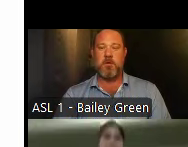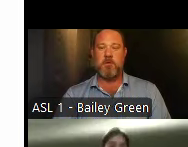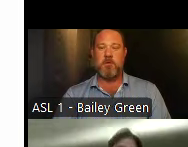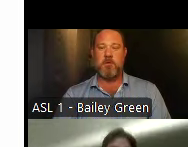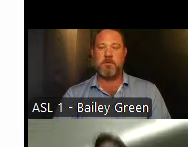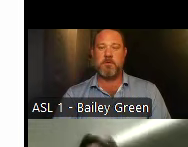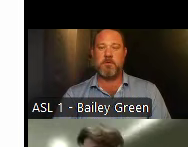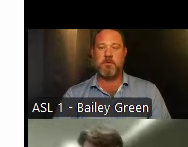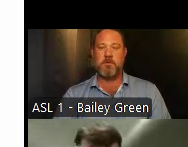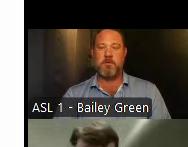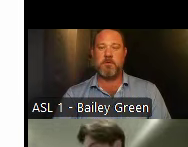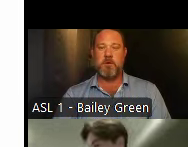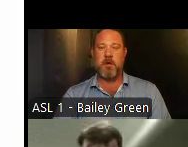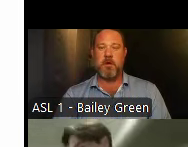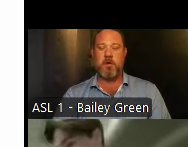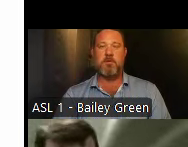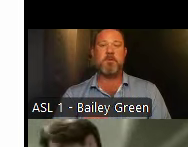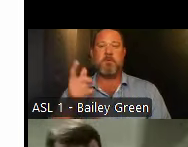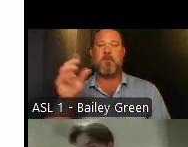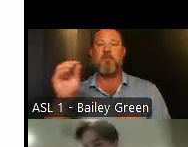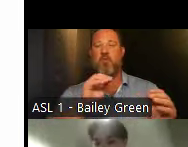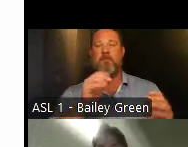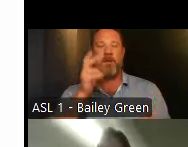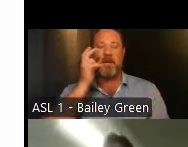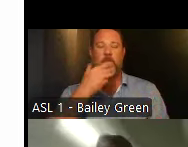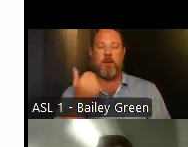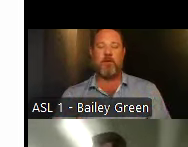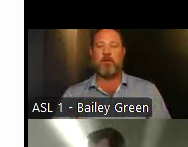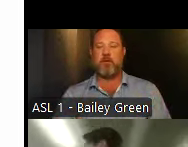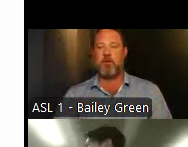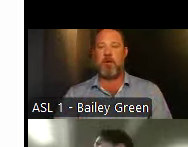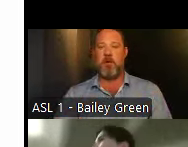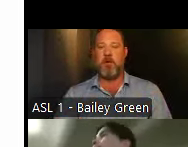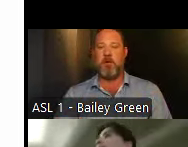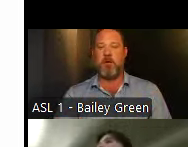Sorry, musical chairs, but we do seem to be able to hear her better. Yeah.